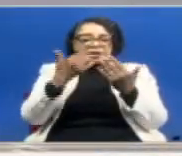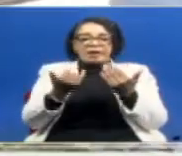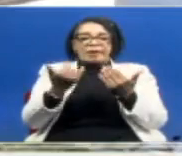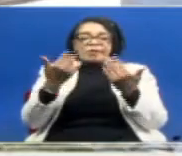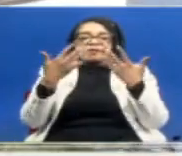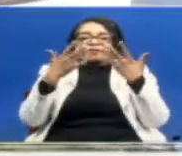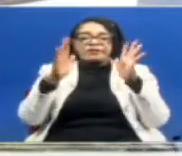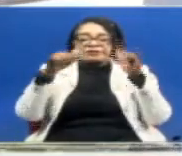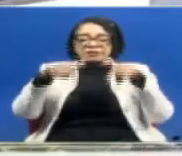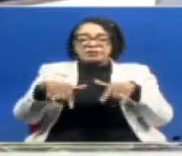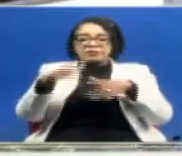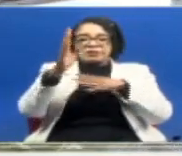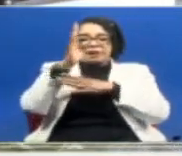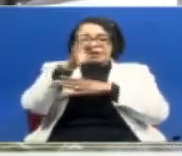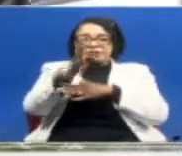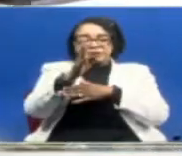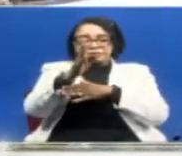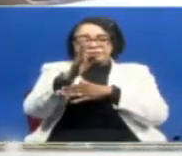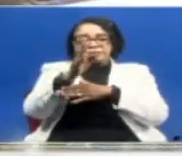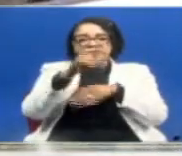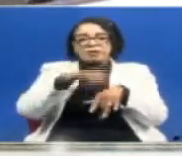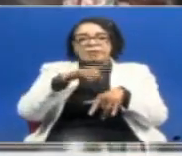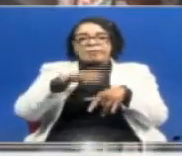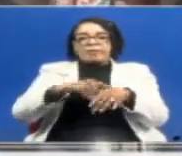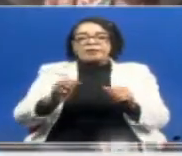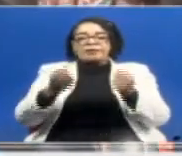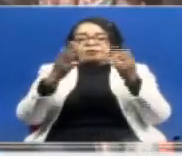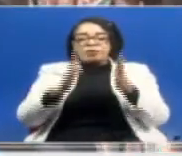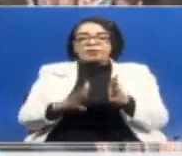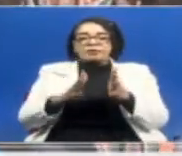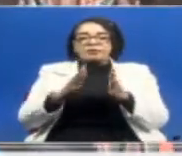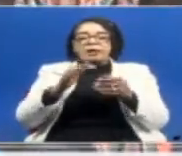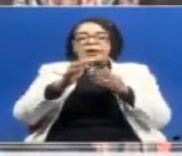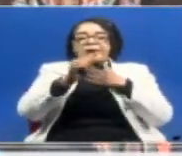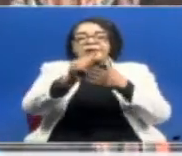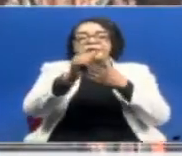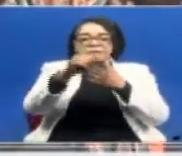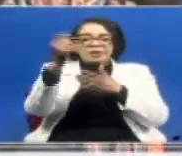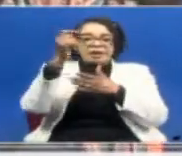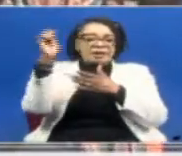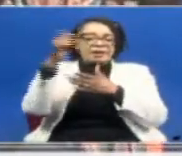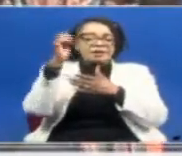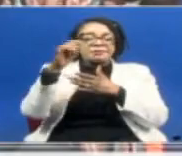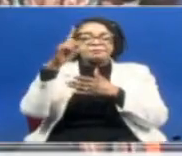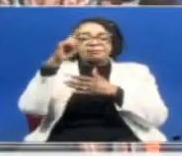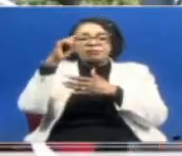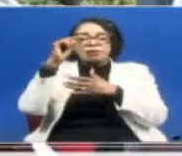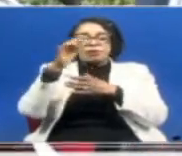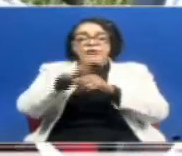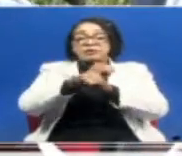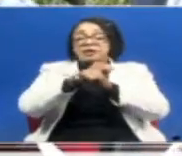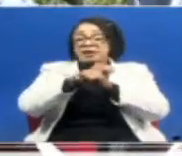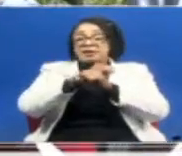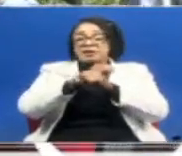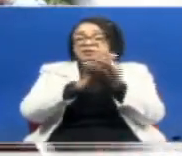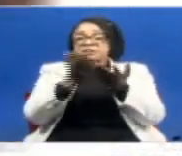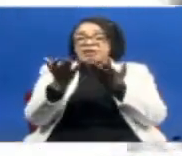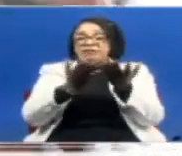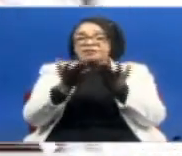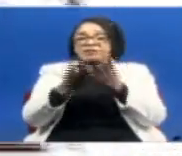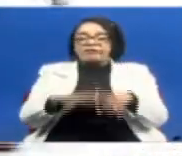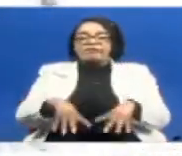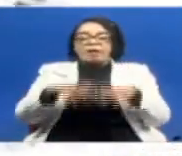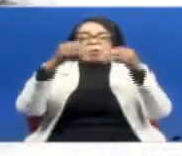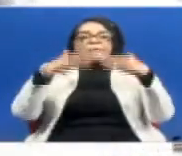Sunday afternoon after rescuers led by officers from the Kenya Coast Guard Service retrieved their bodies alongside